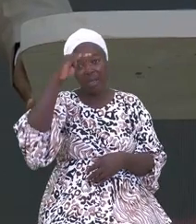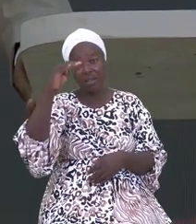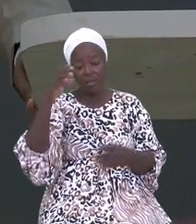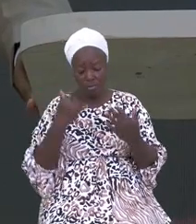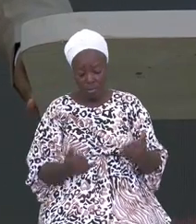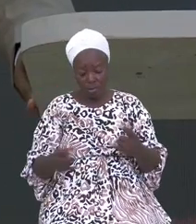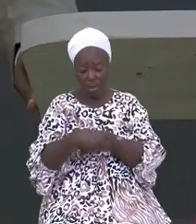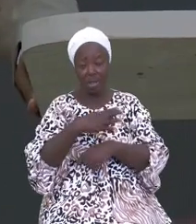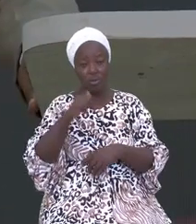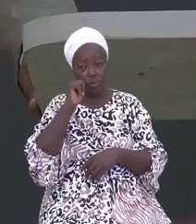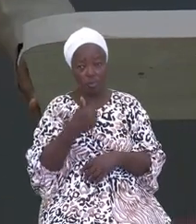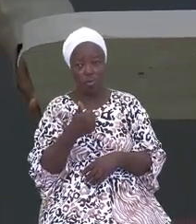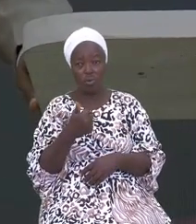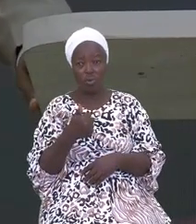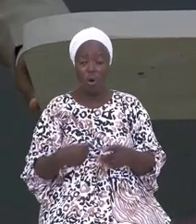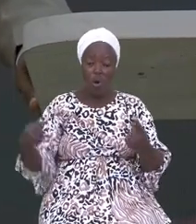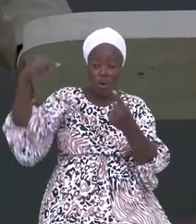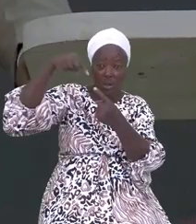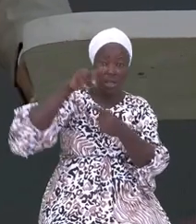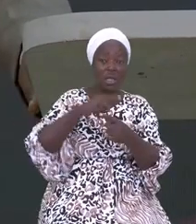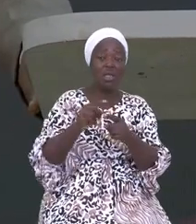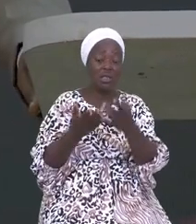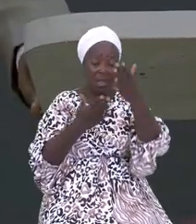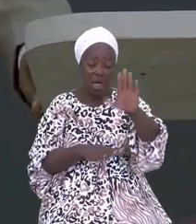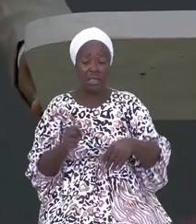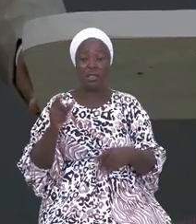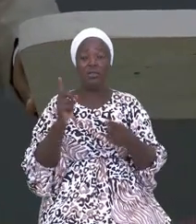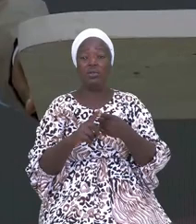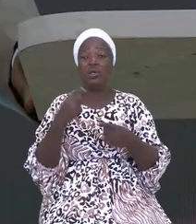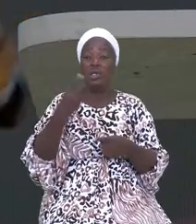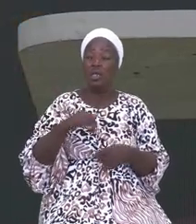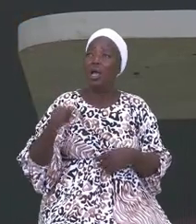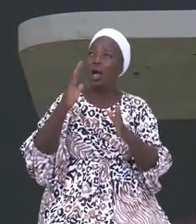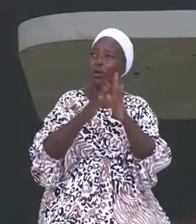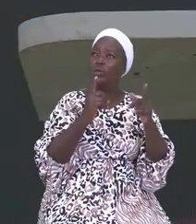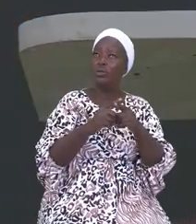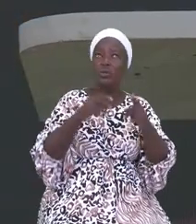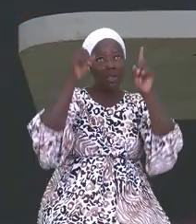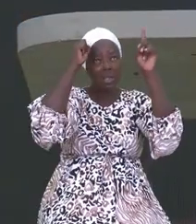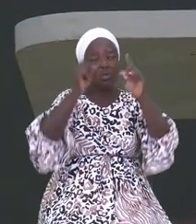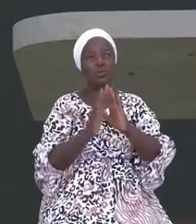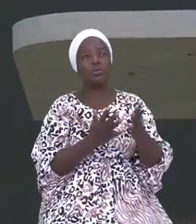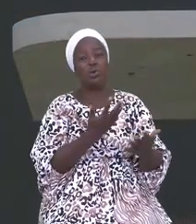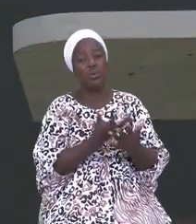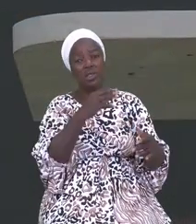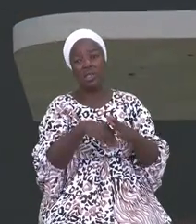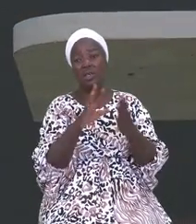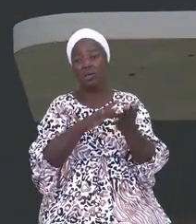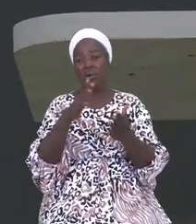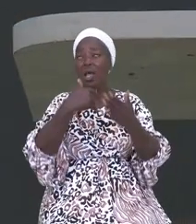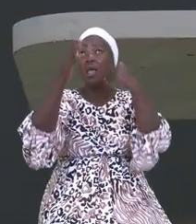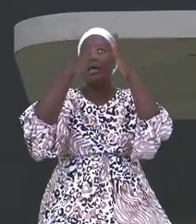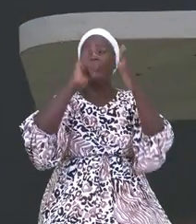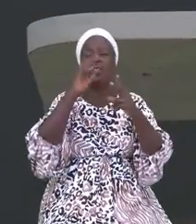today and tomorrow until it crosses over to eternity, according to his riches and glory, heaven is